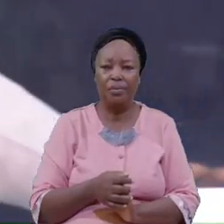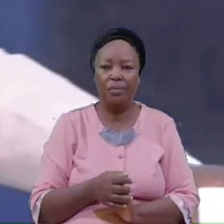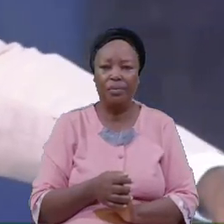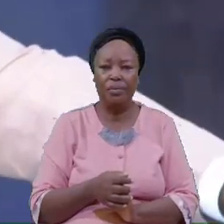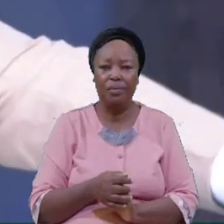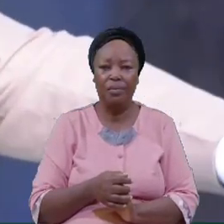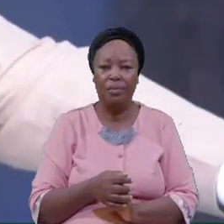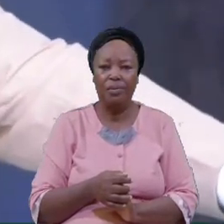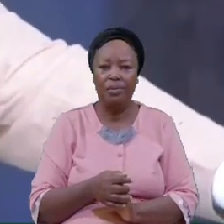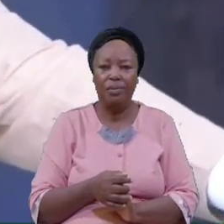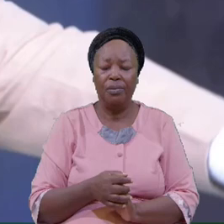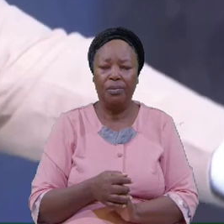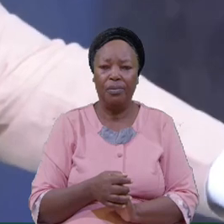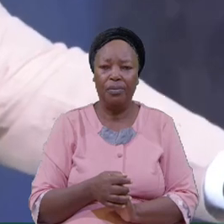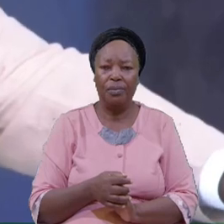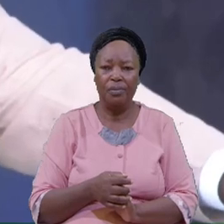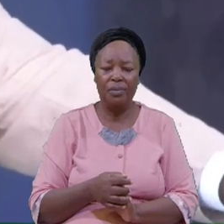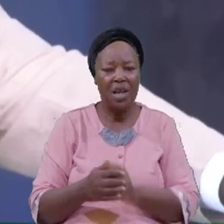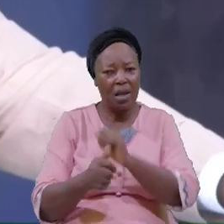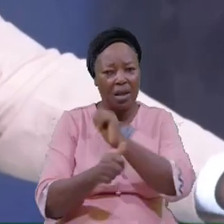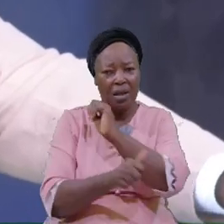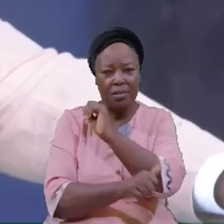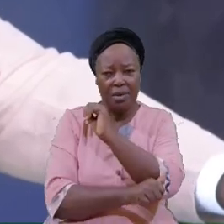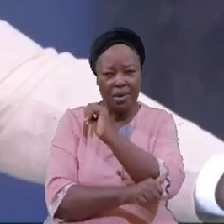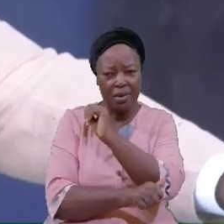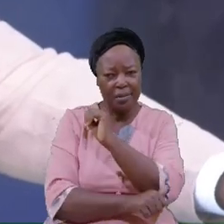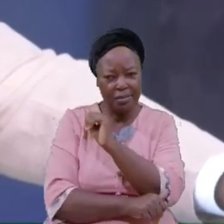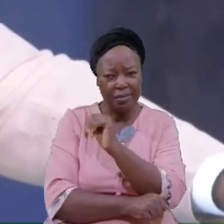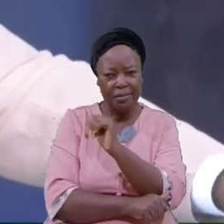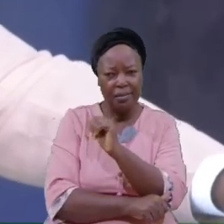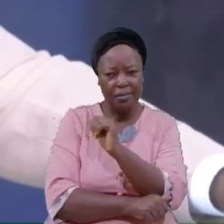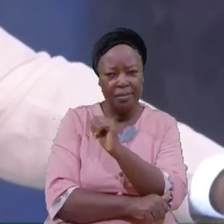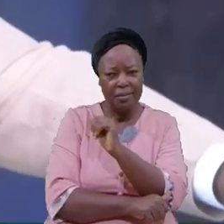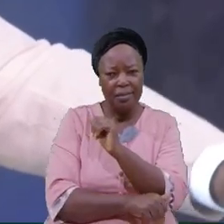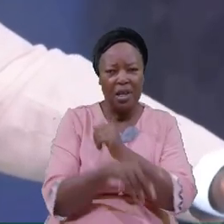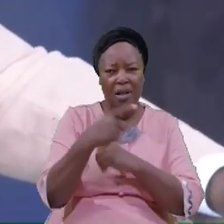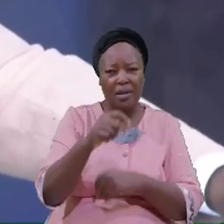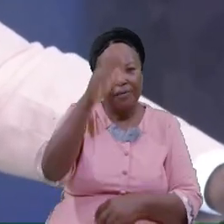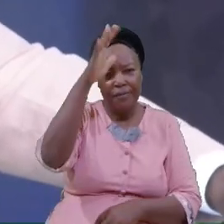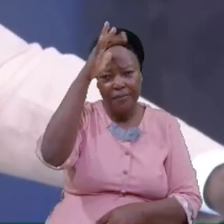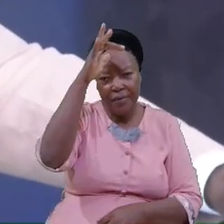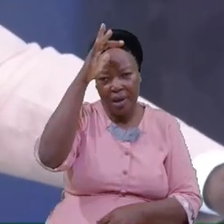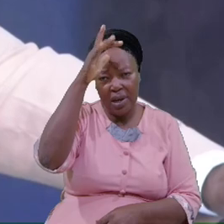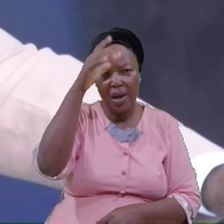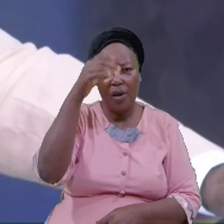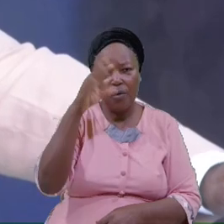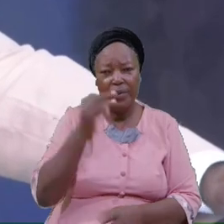fais? Abraham, the father of the faithful.